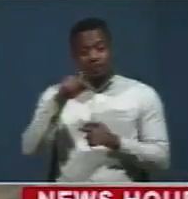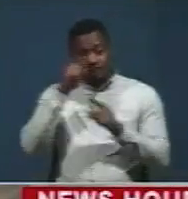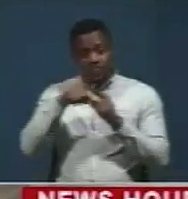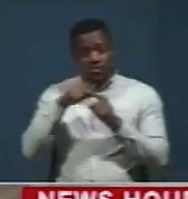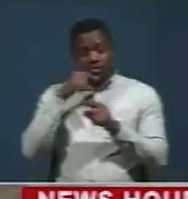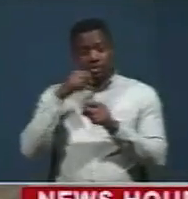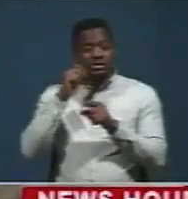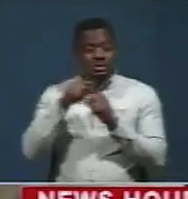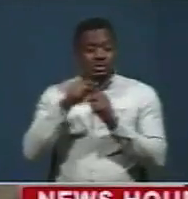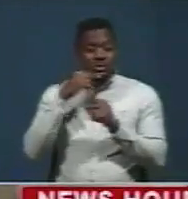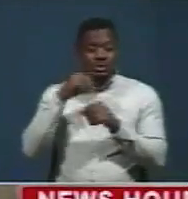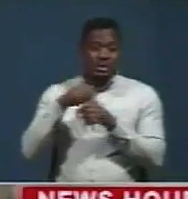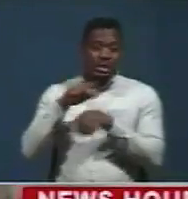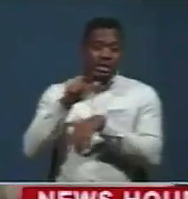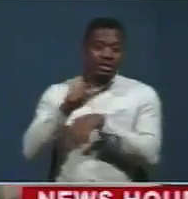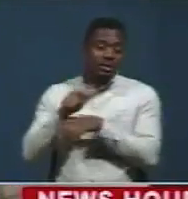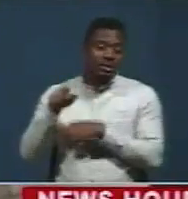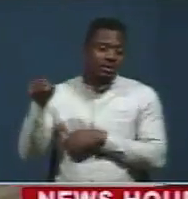mugu on mono.